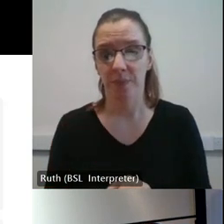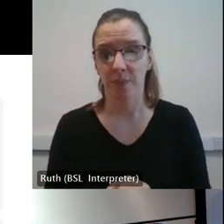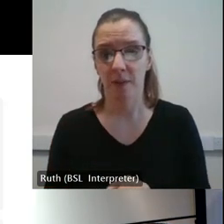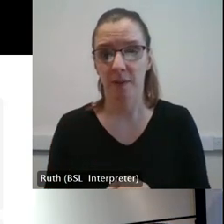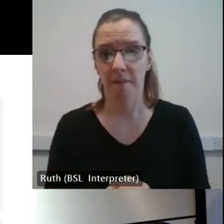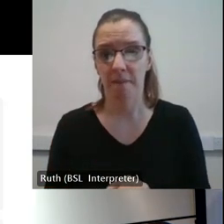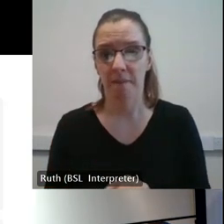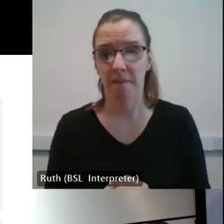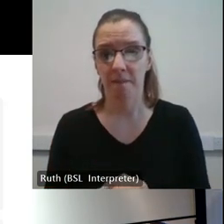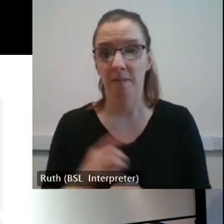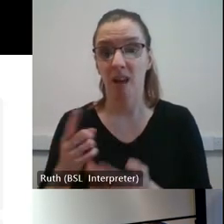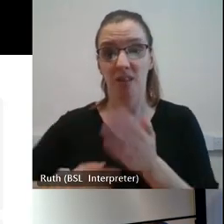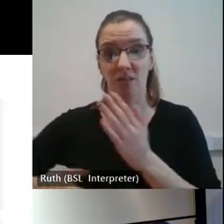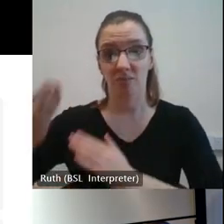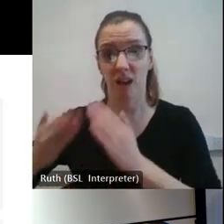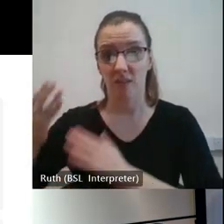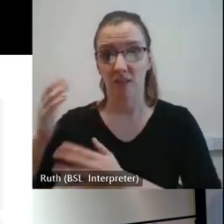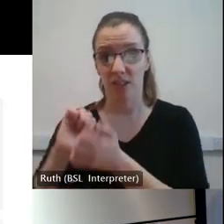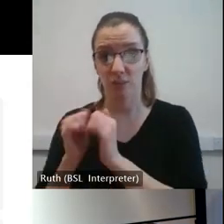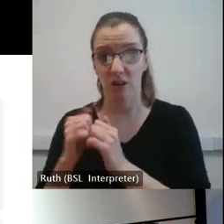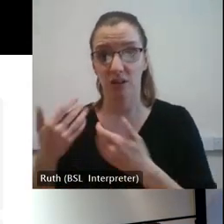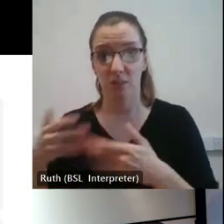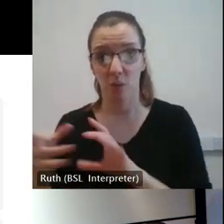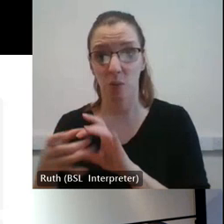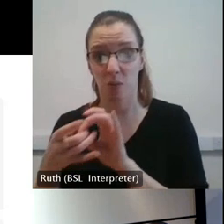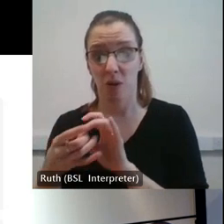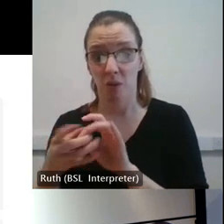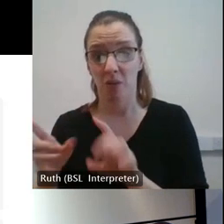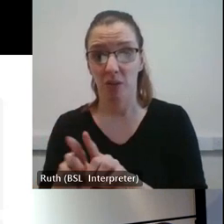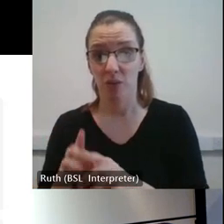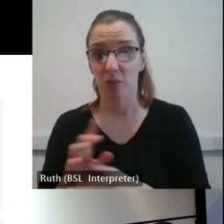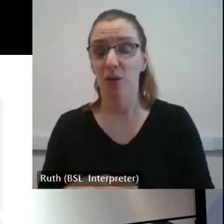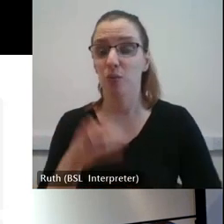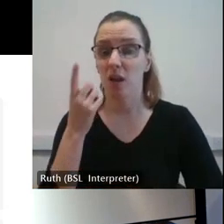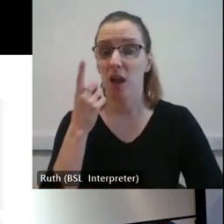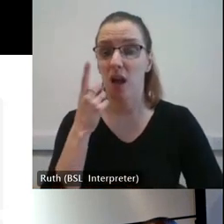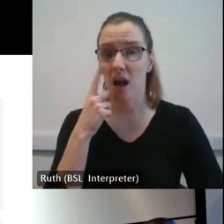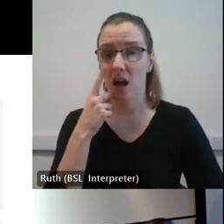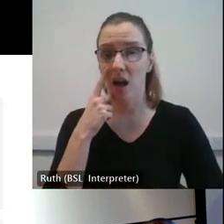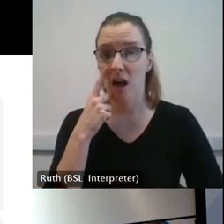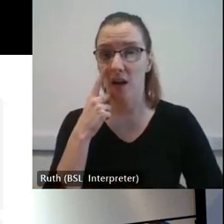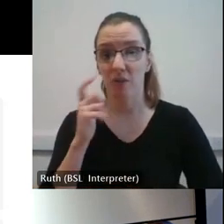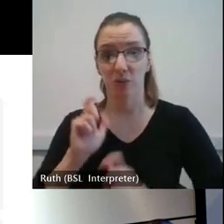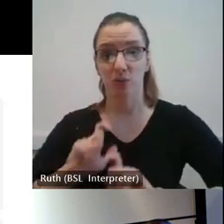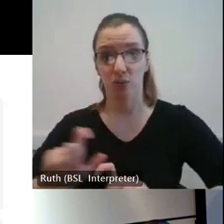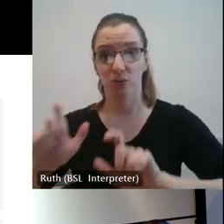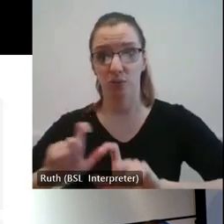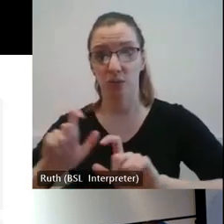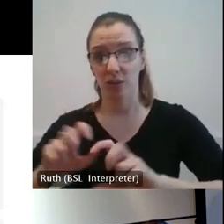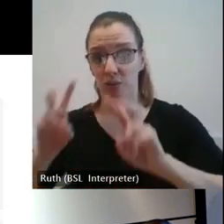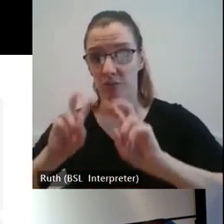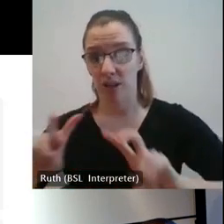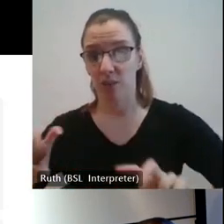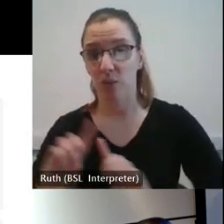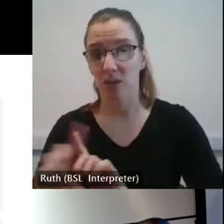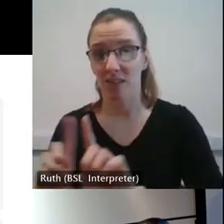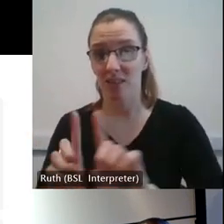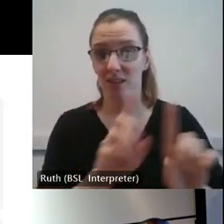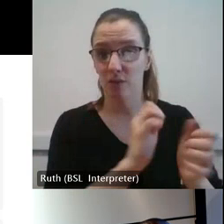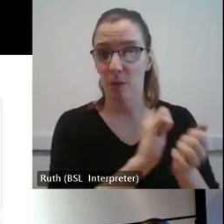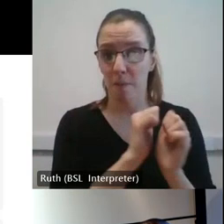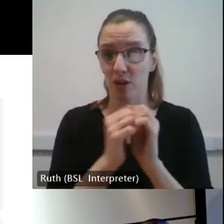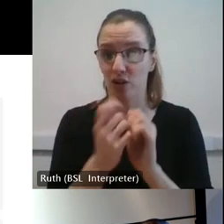and other heritage partners that we've worked with. So we look at, we continue to kind of explore those different things